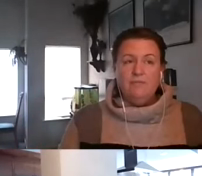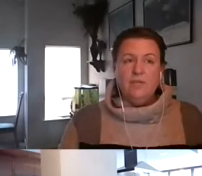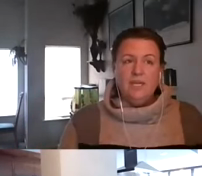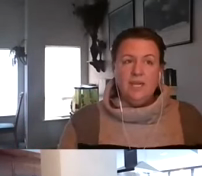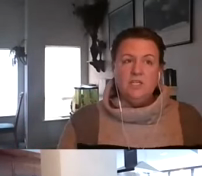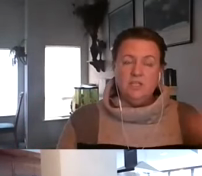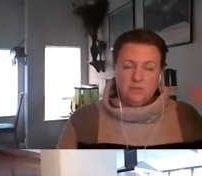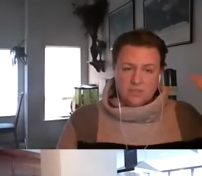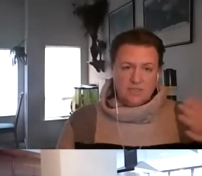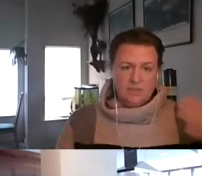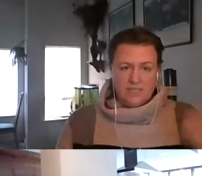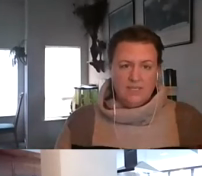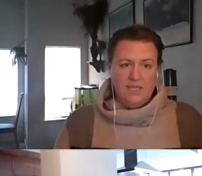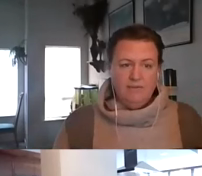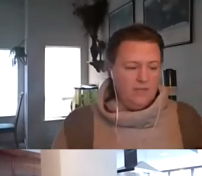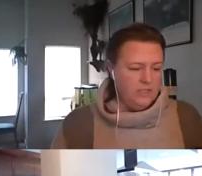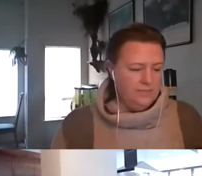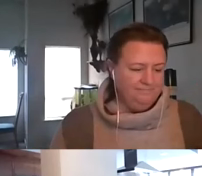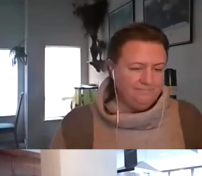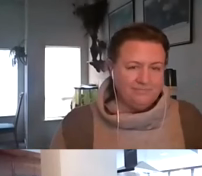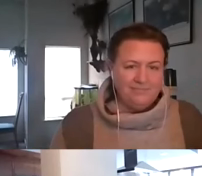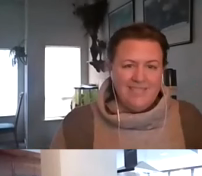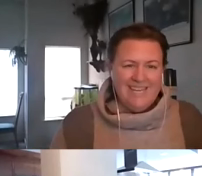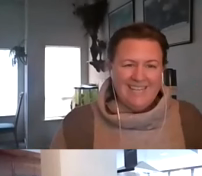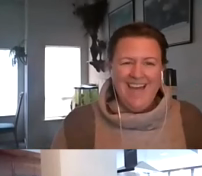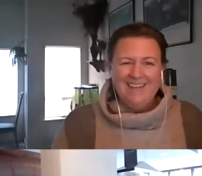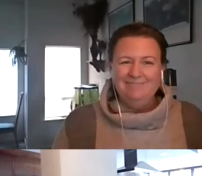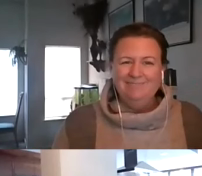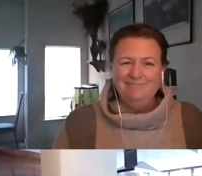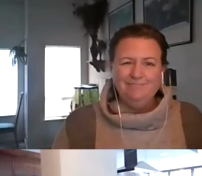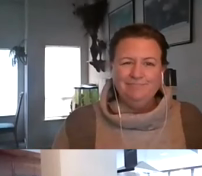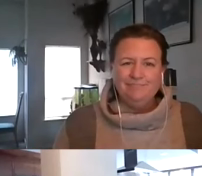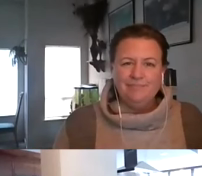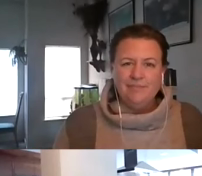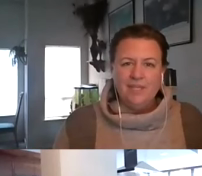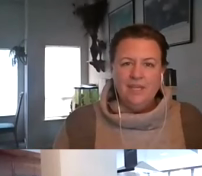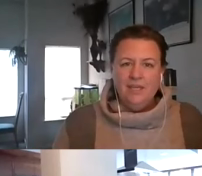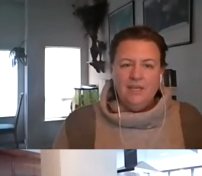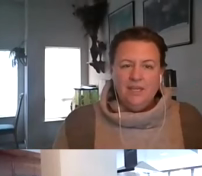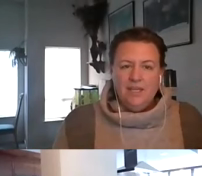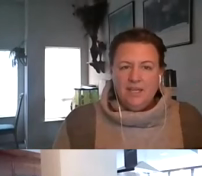to really fully engage and use the executive function. Next slide.